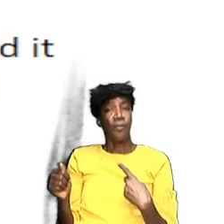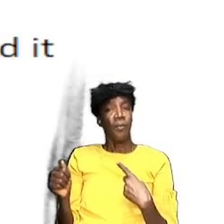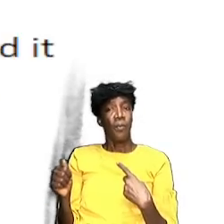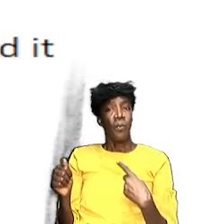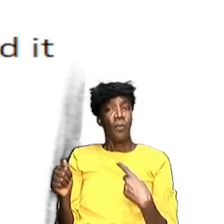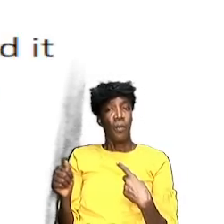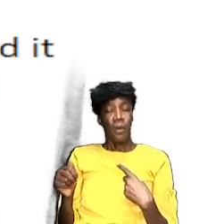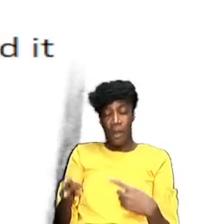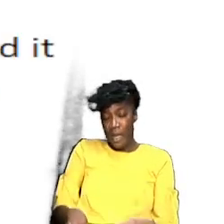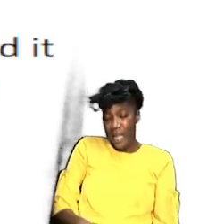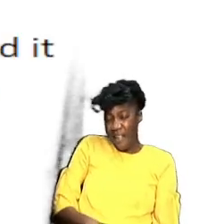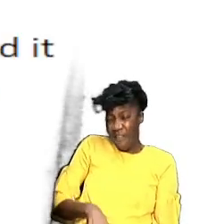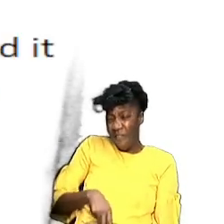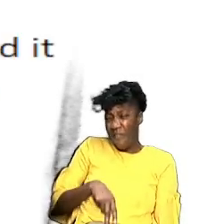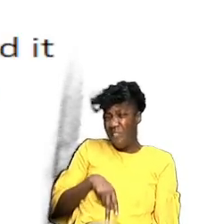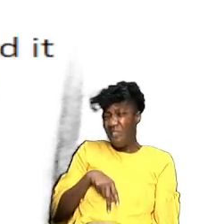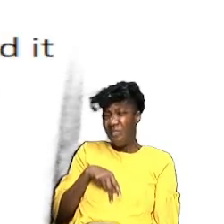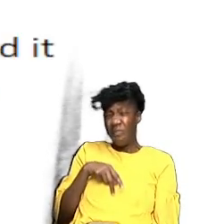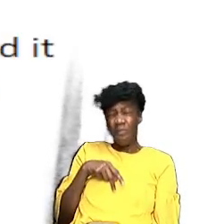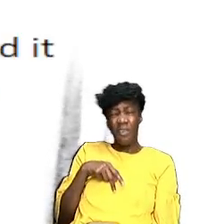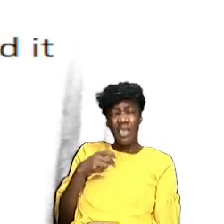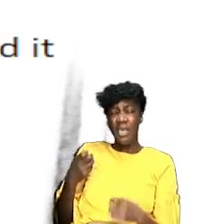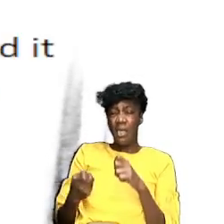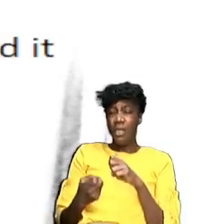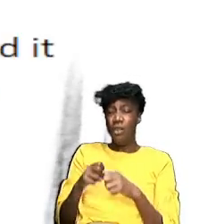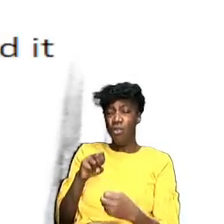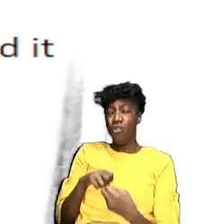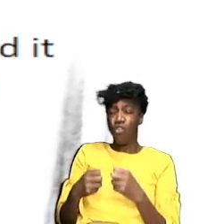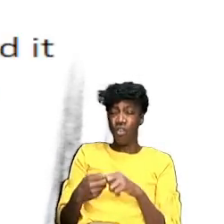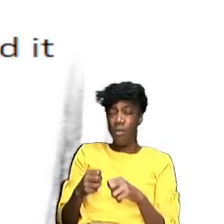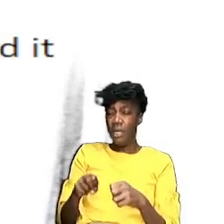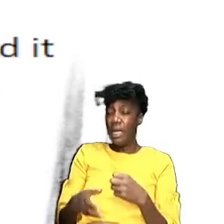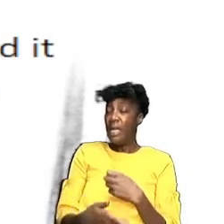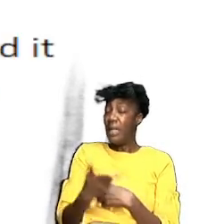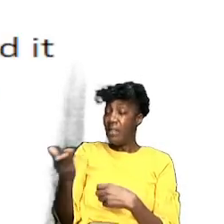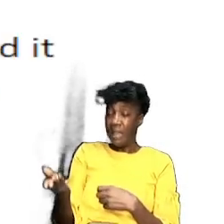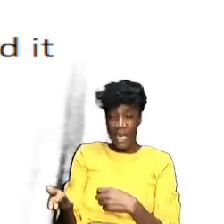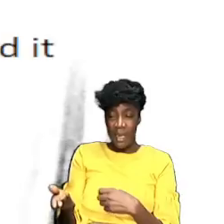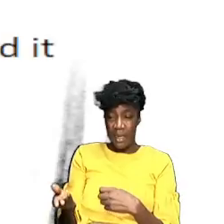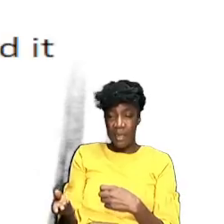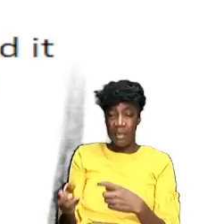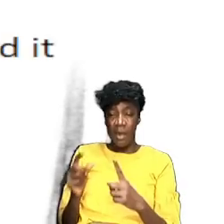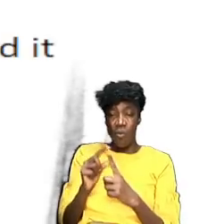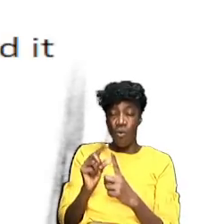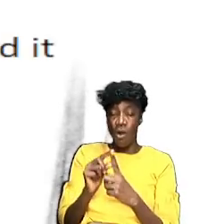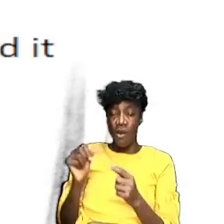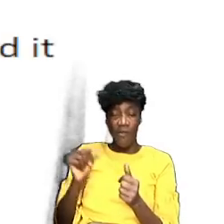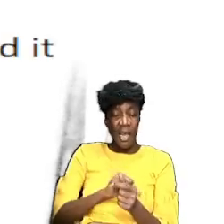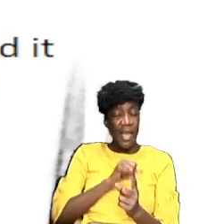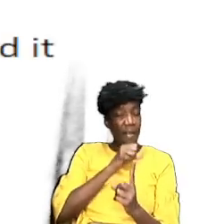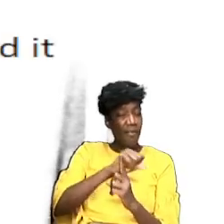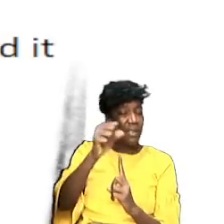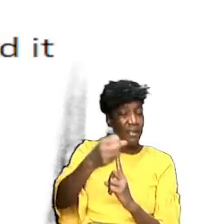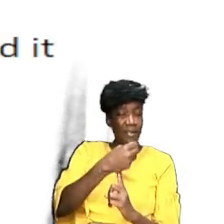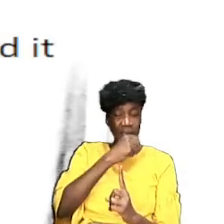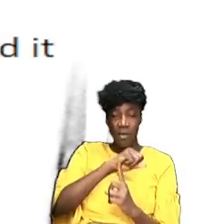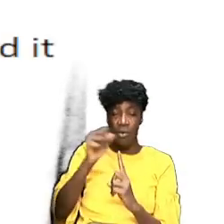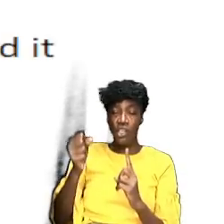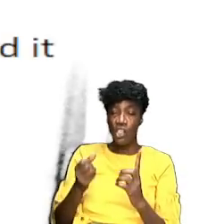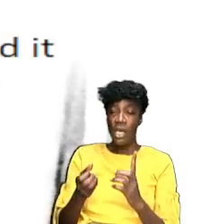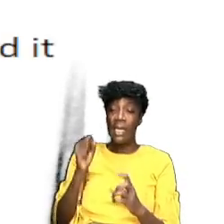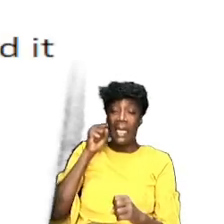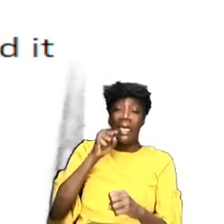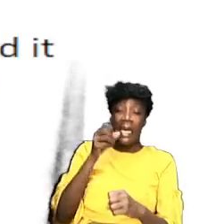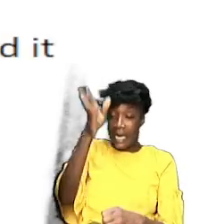where we feel troubled. But there is a word for every single situation that we go through. God is sending a word through your mouth to